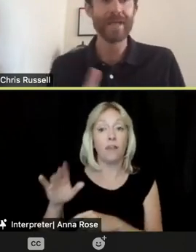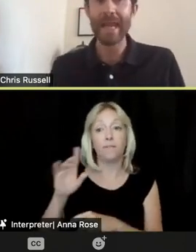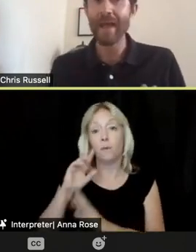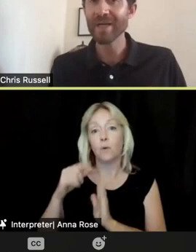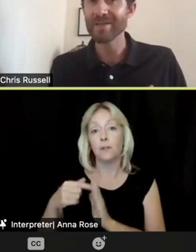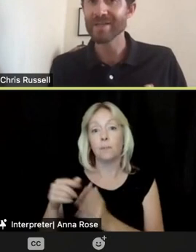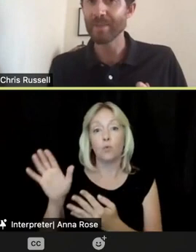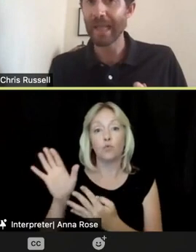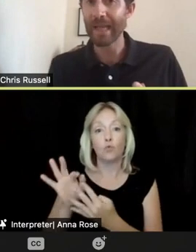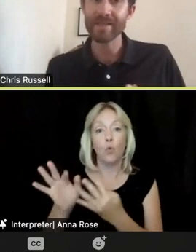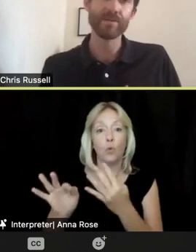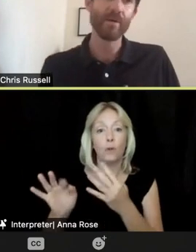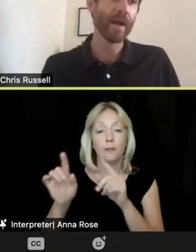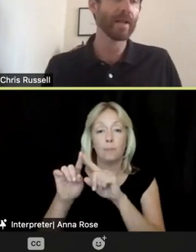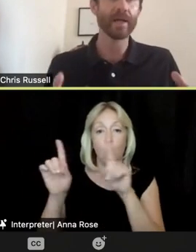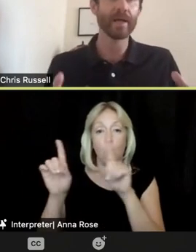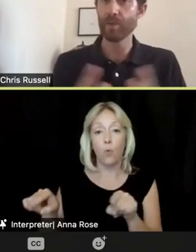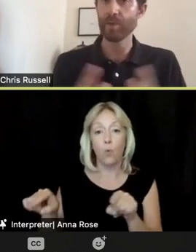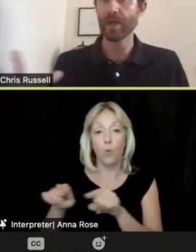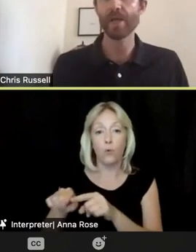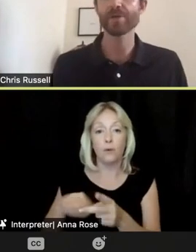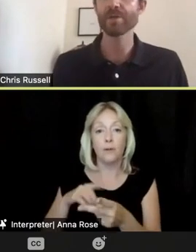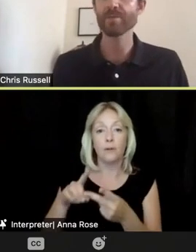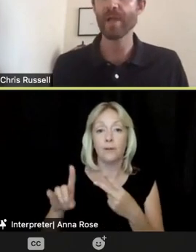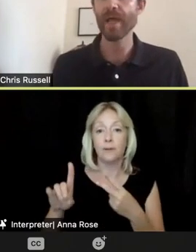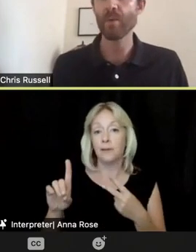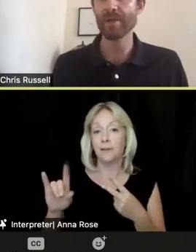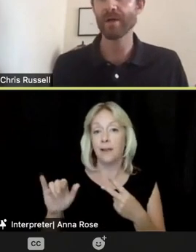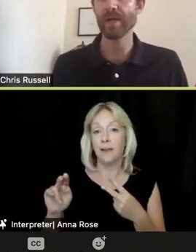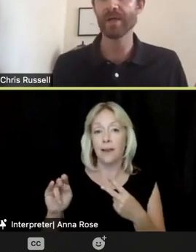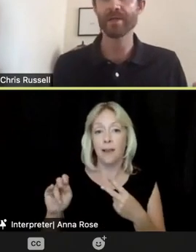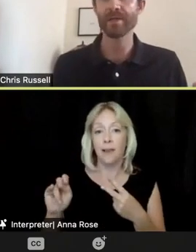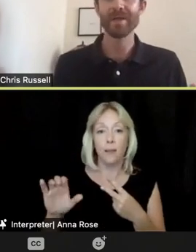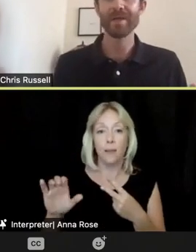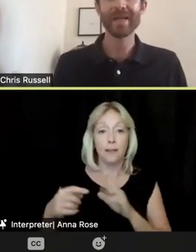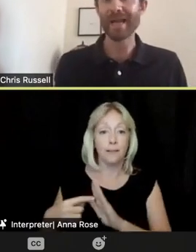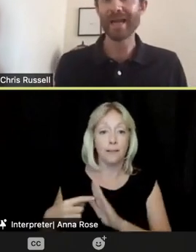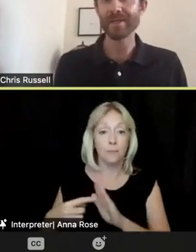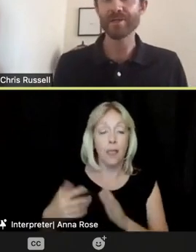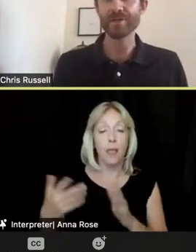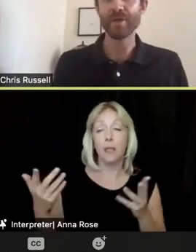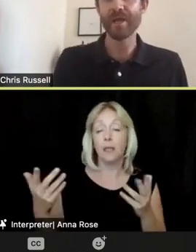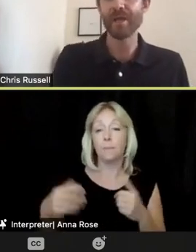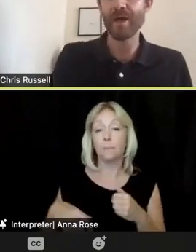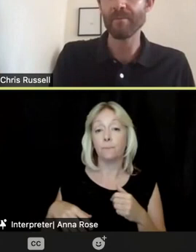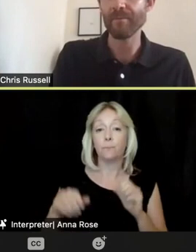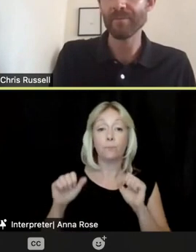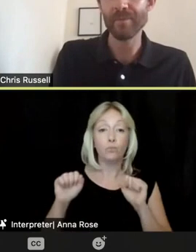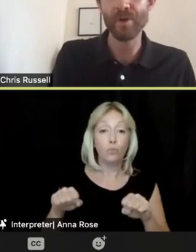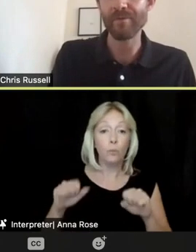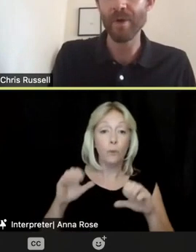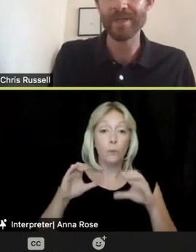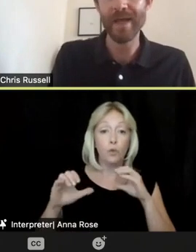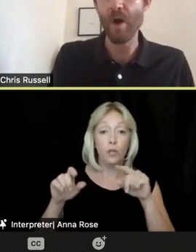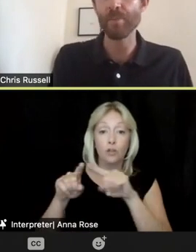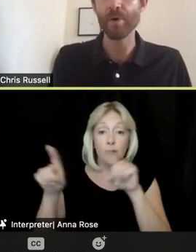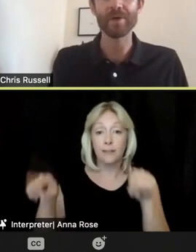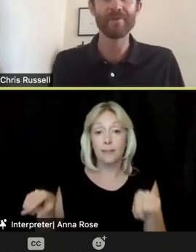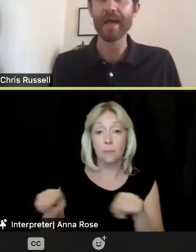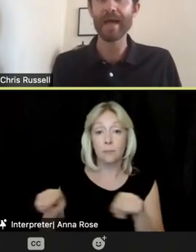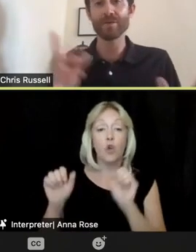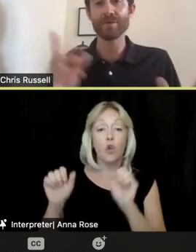boards, dynamic displays, right? Like a communication display, whether it is connected to a